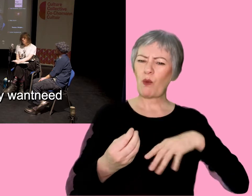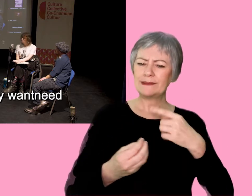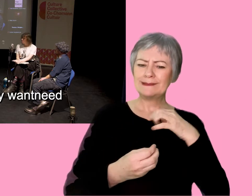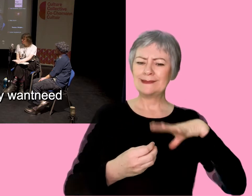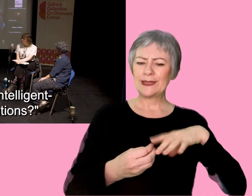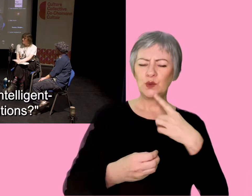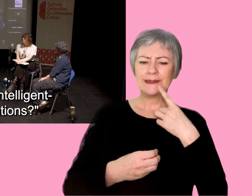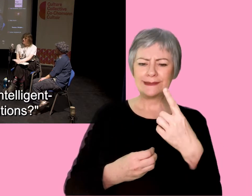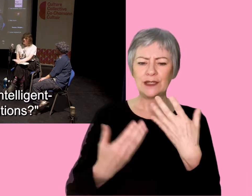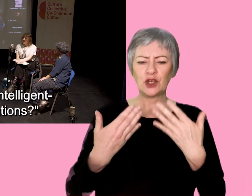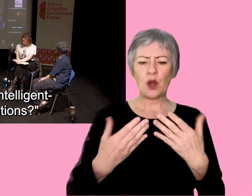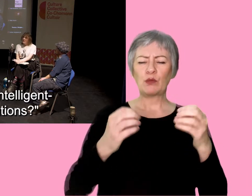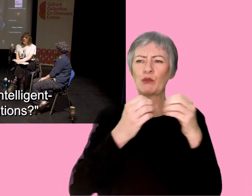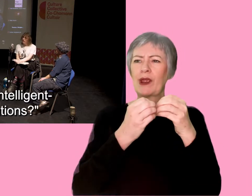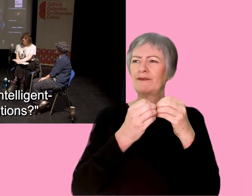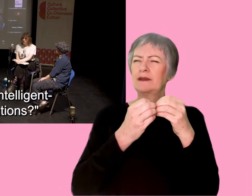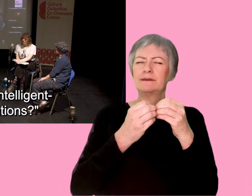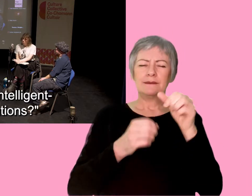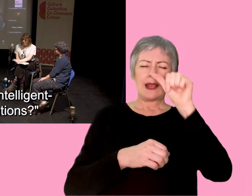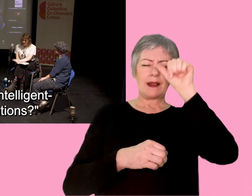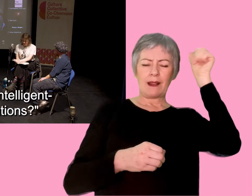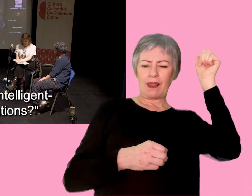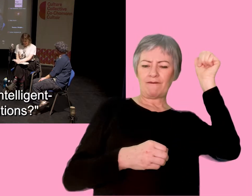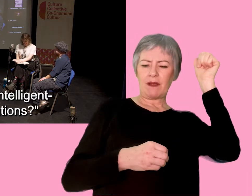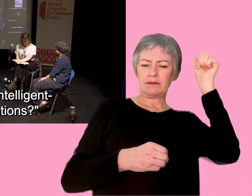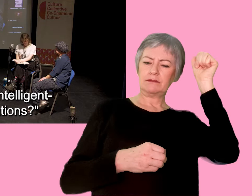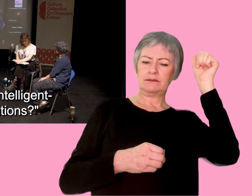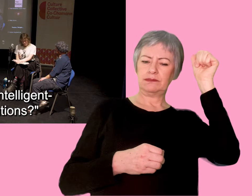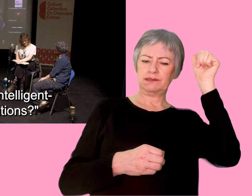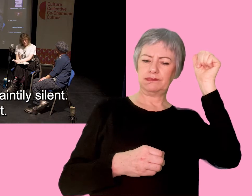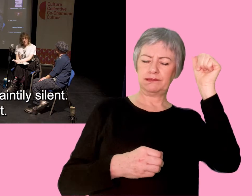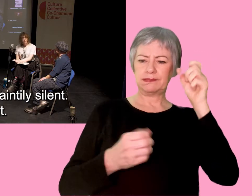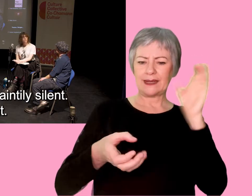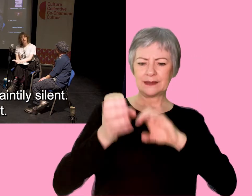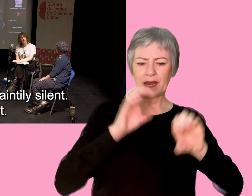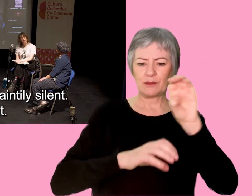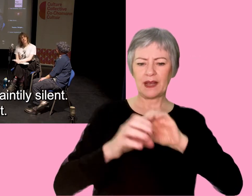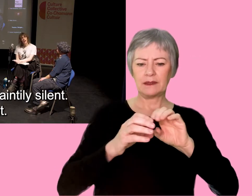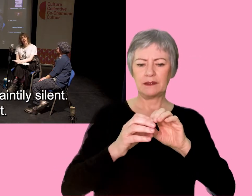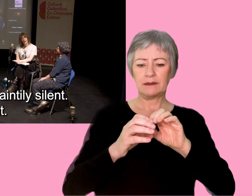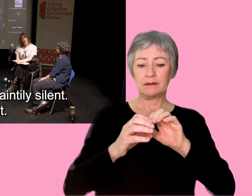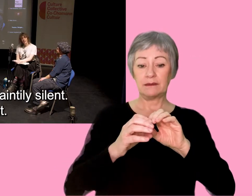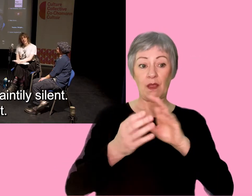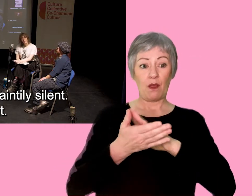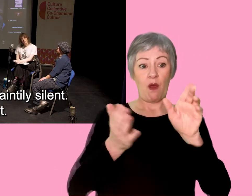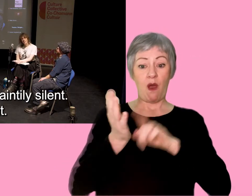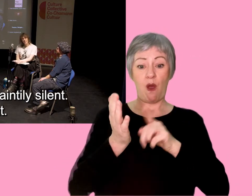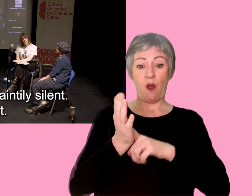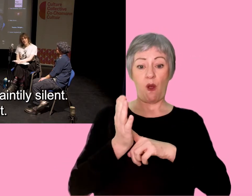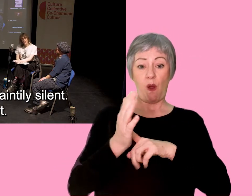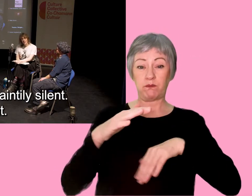say just now to Brenna's clever notions. The full ha